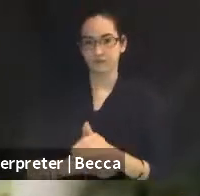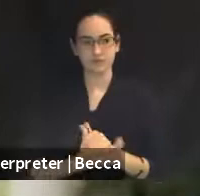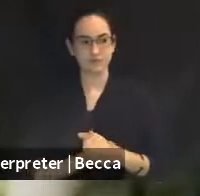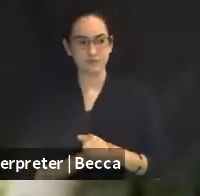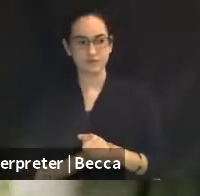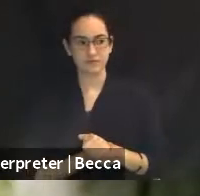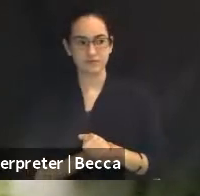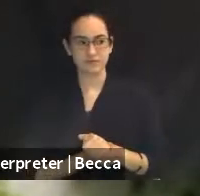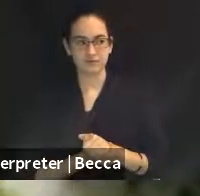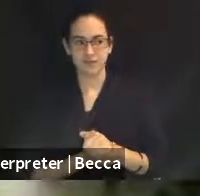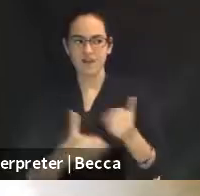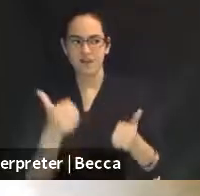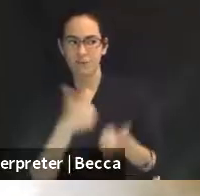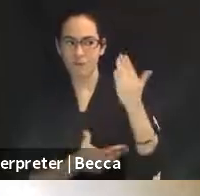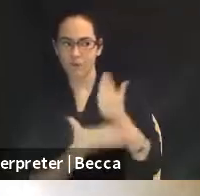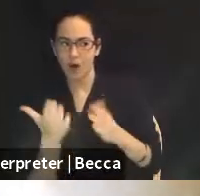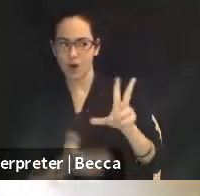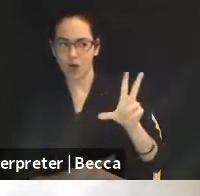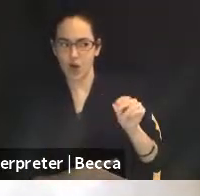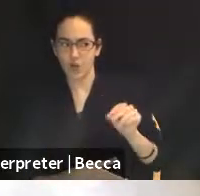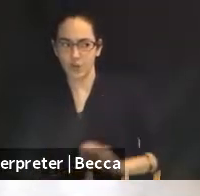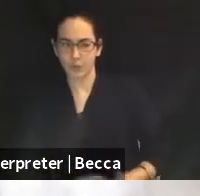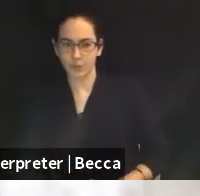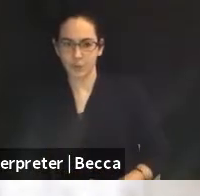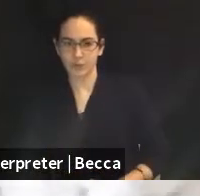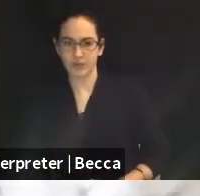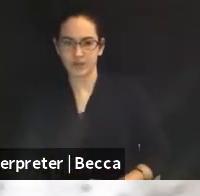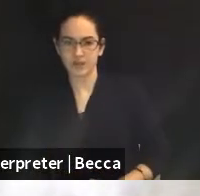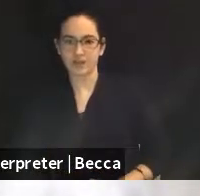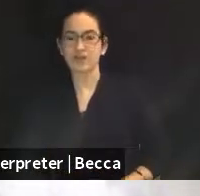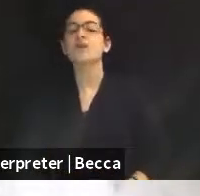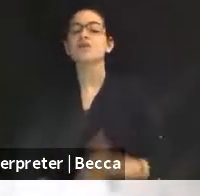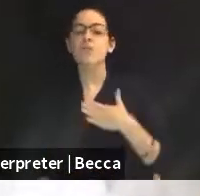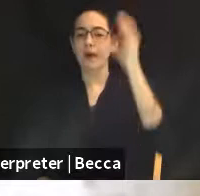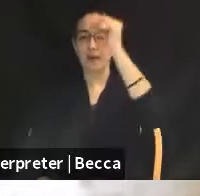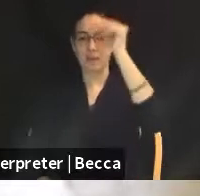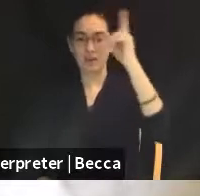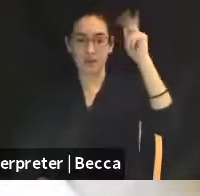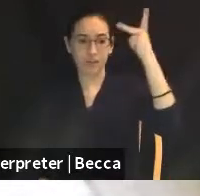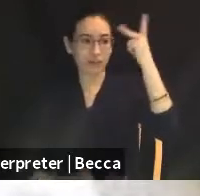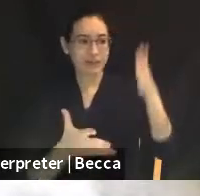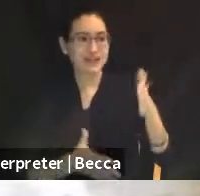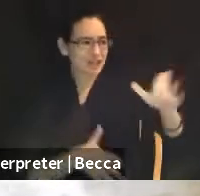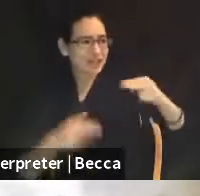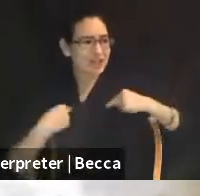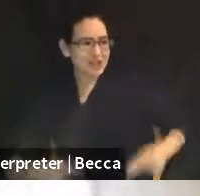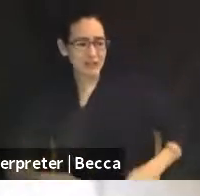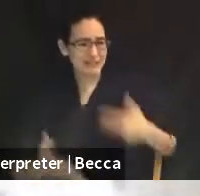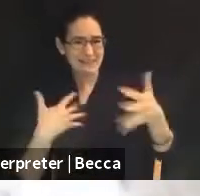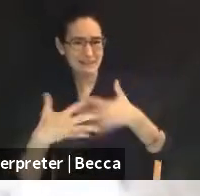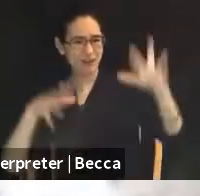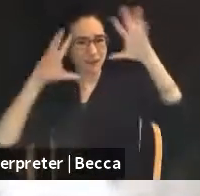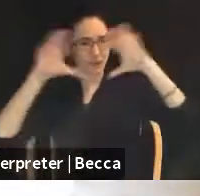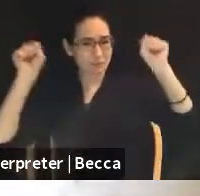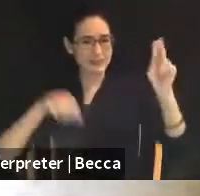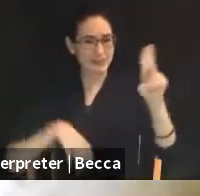For the most part, no. So when I look at politicians, like, tell, you know, you're a human being, even if you're president of the United States or mayor of a